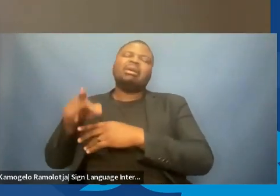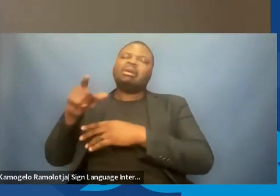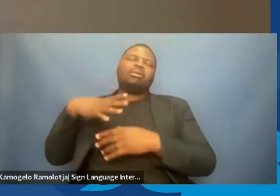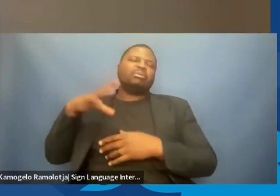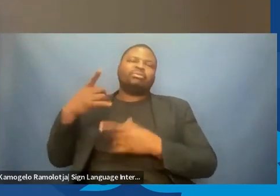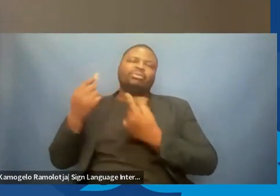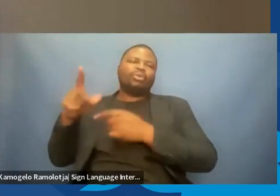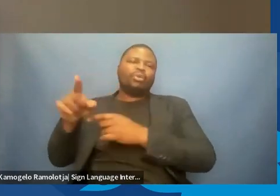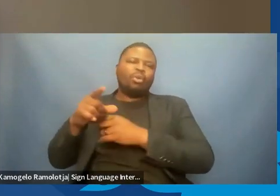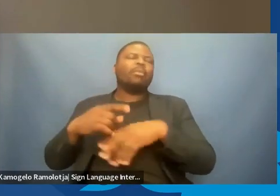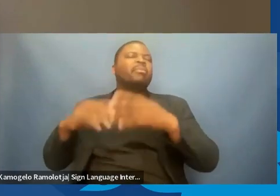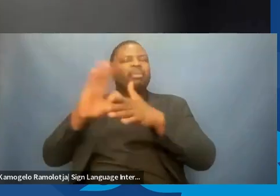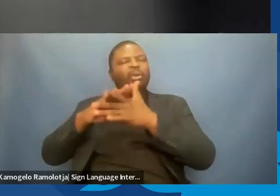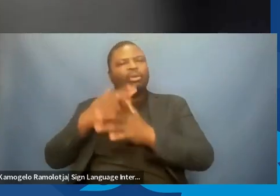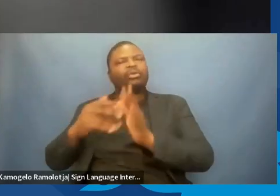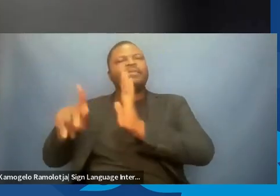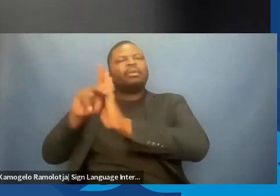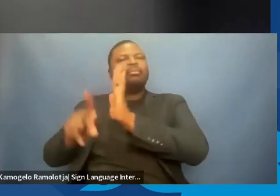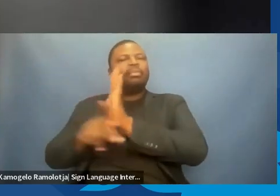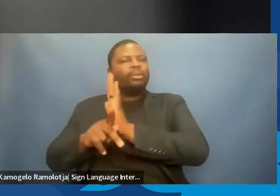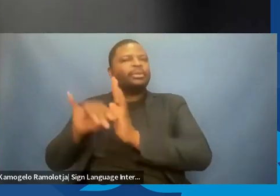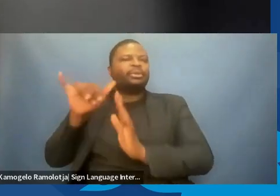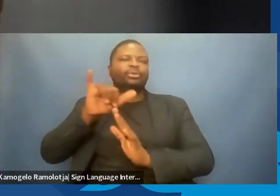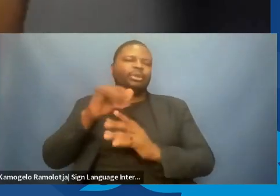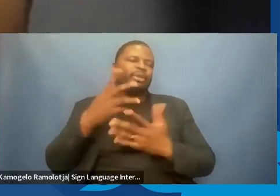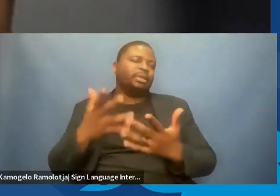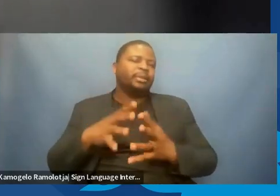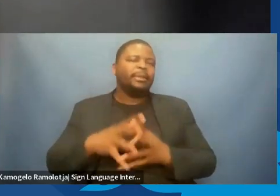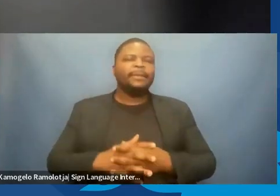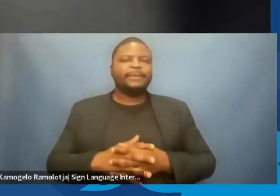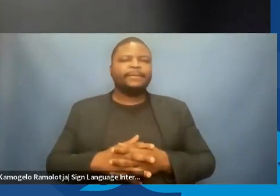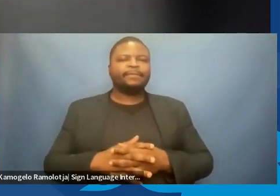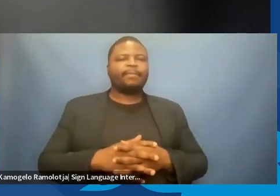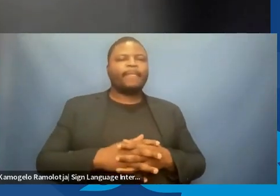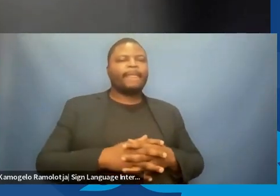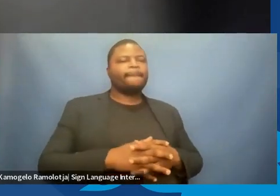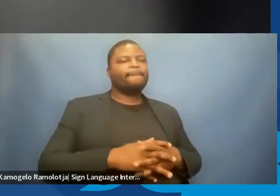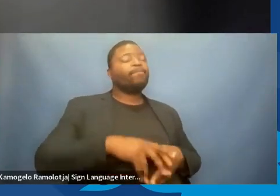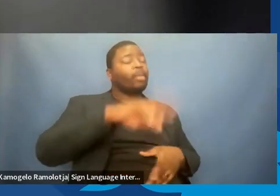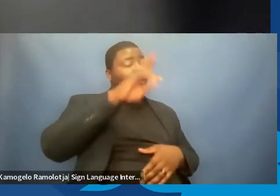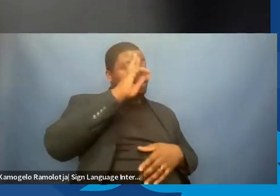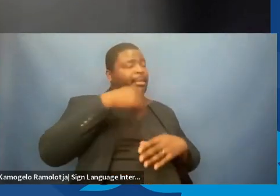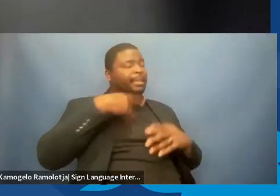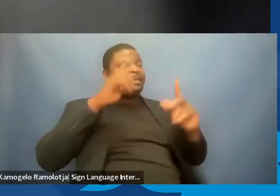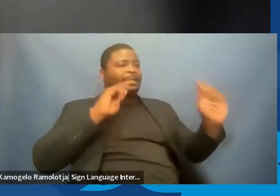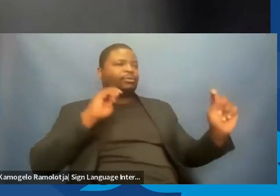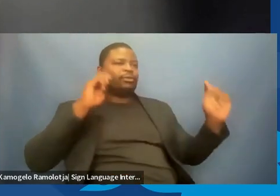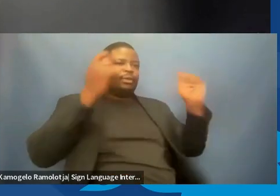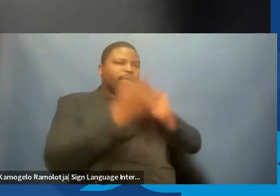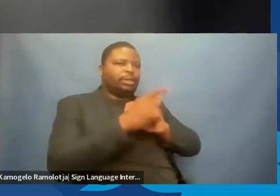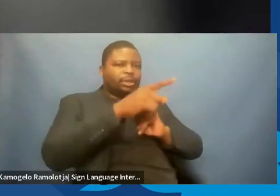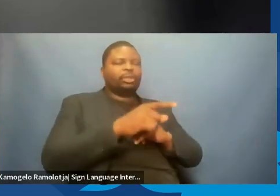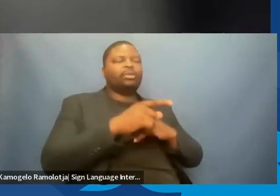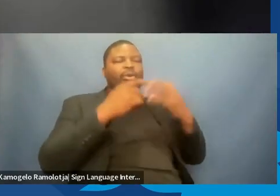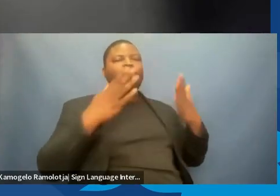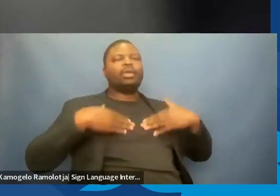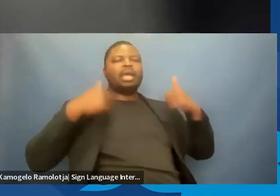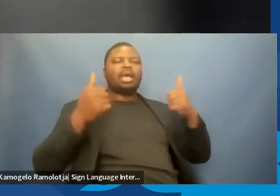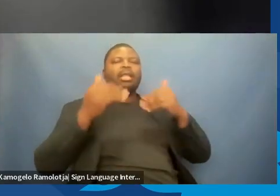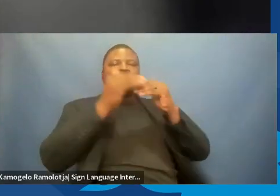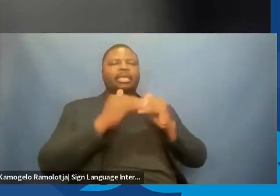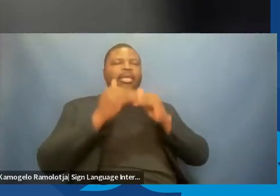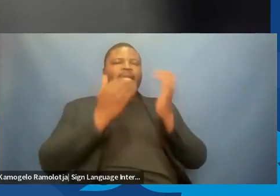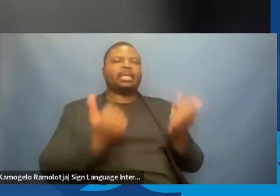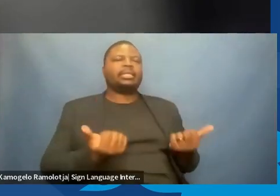OST? So I'm assuming, Sally, that integration into public healthcare services, and I think